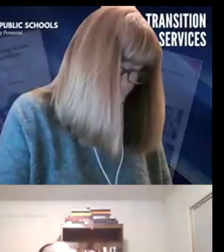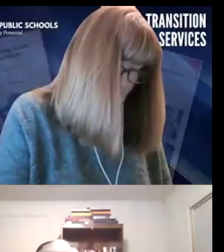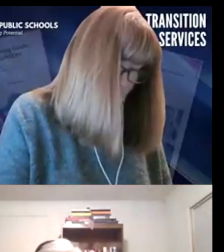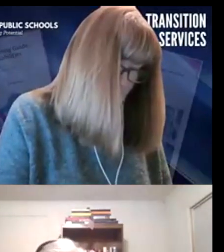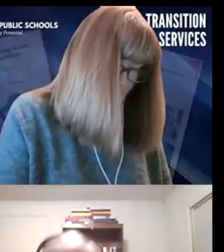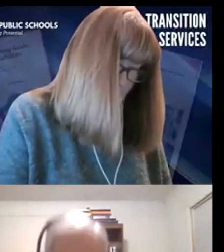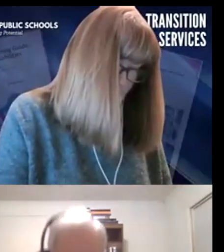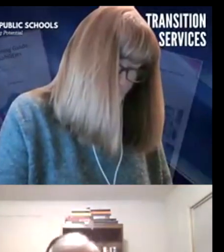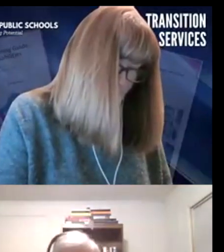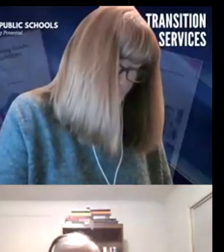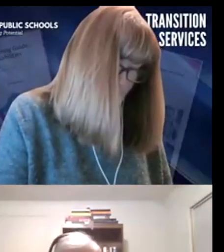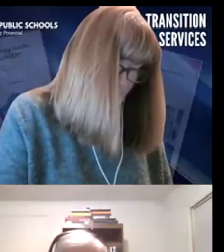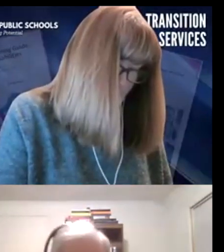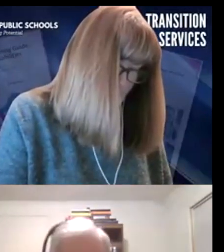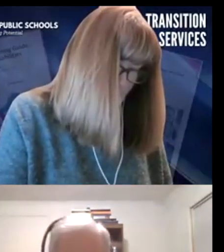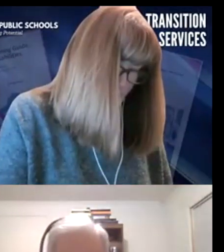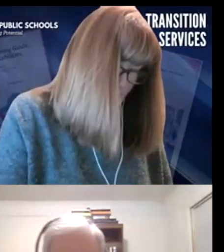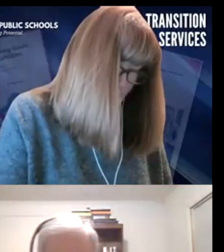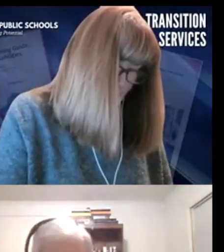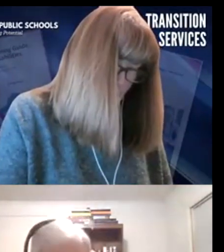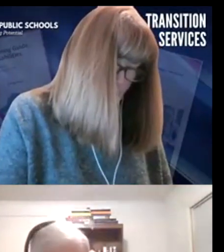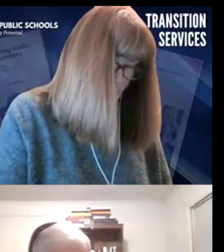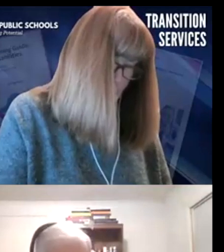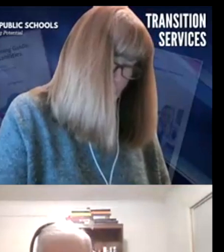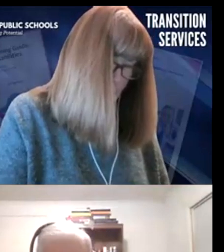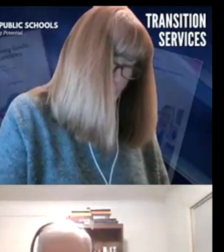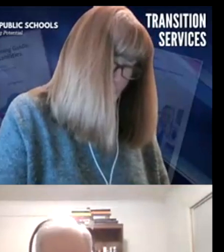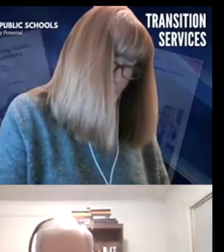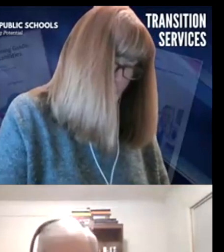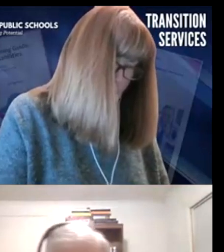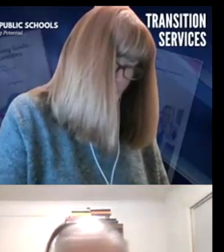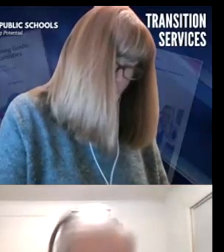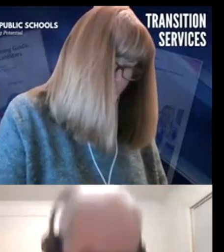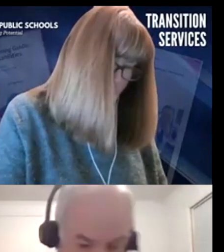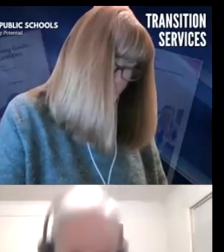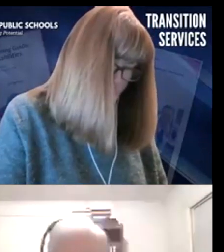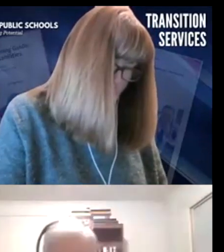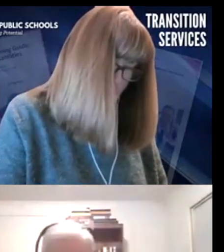All right. Okay, so